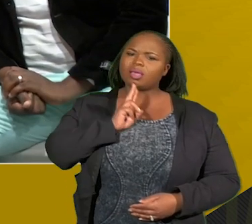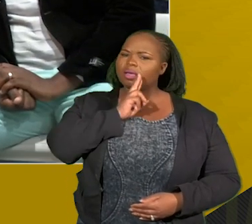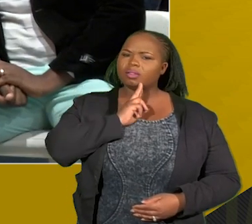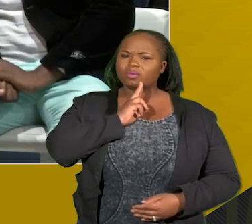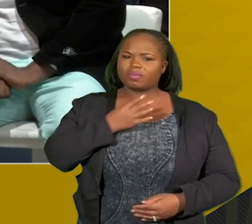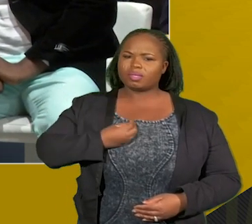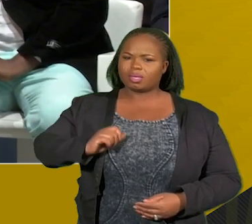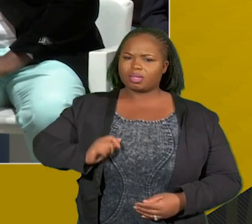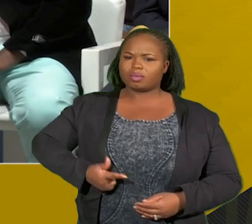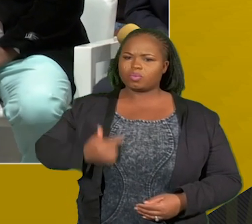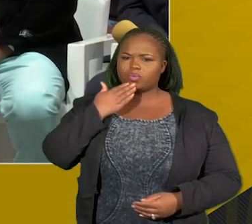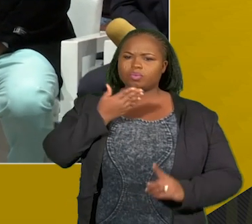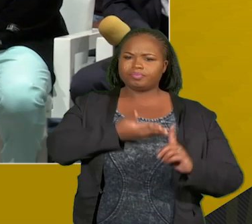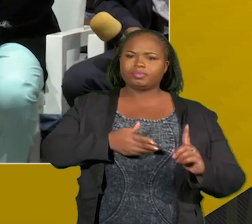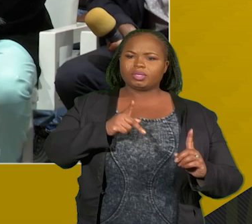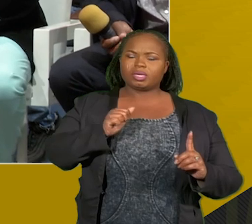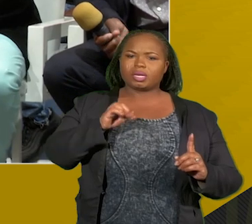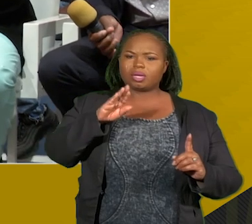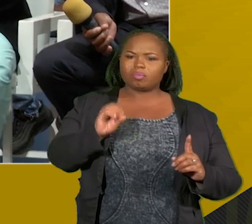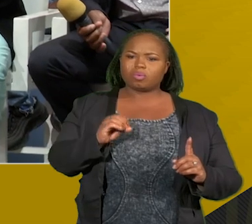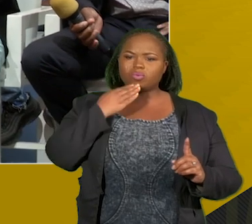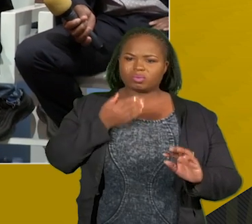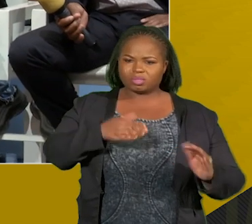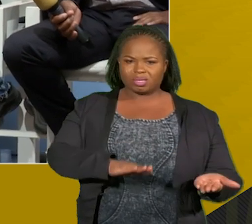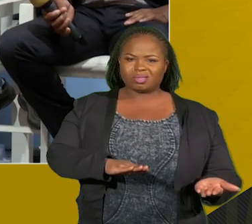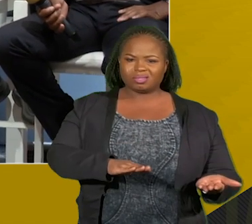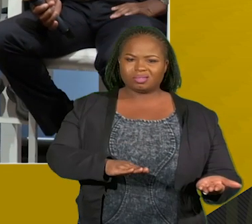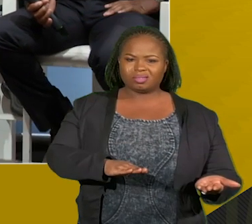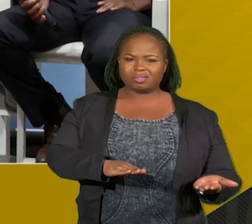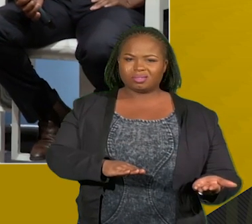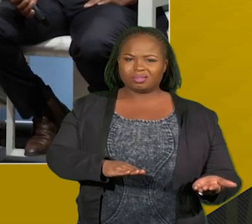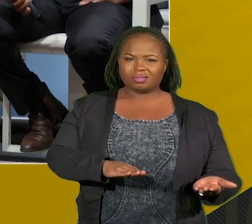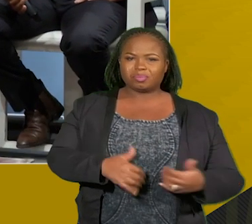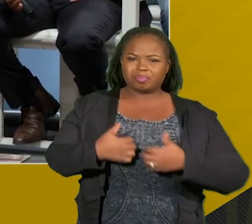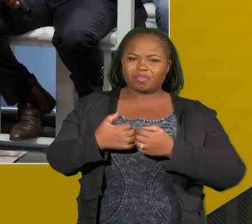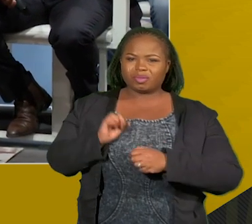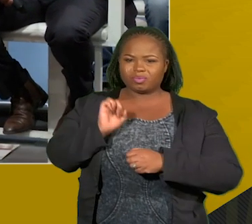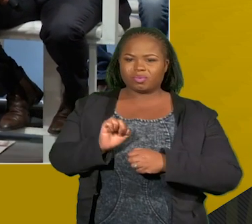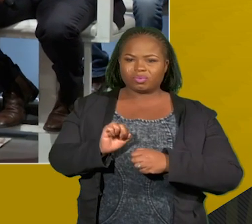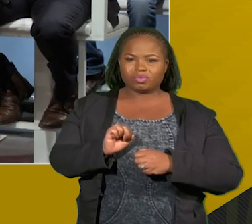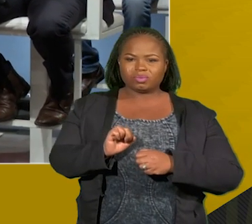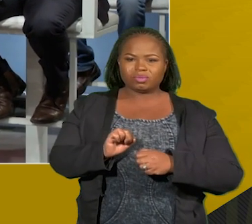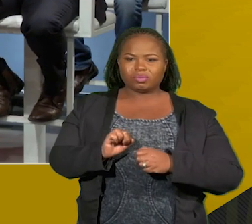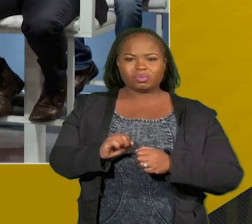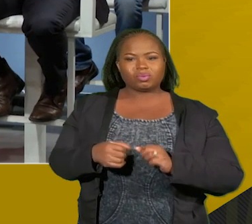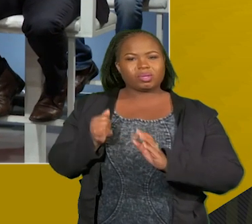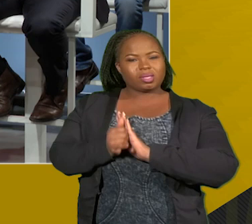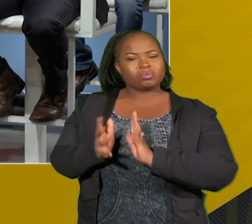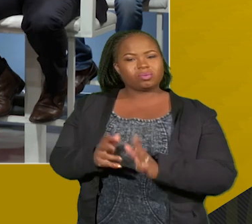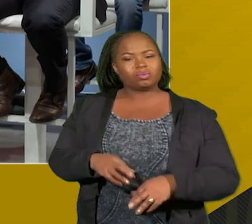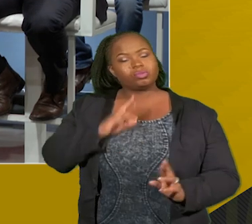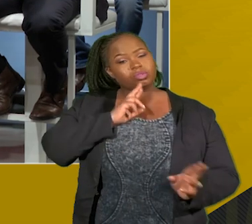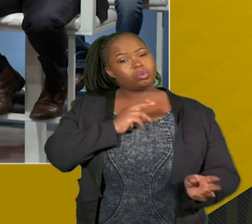young lady Alinkarawo Mokoena. A tlokofetseng also at the hands of a man. You wanted to respond to Thetha